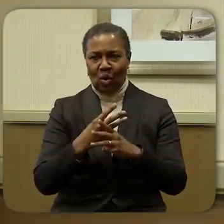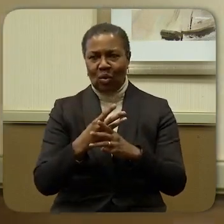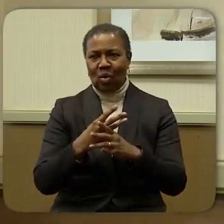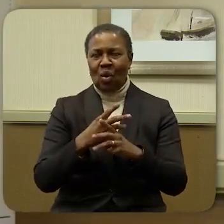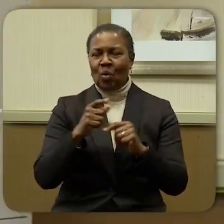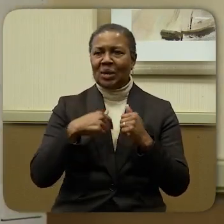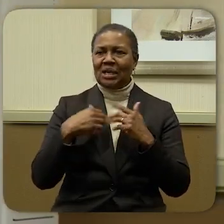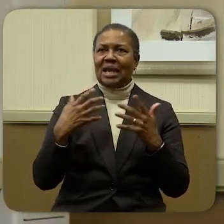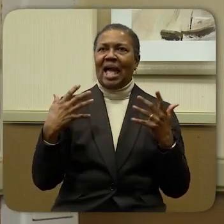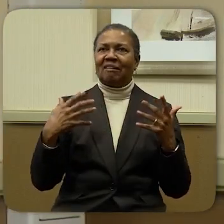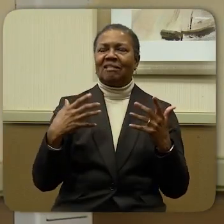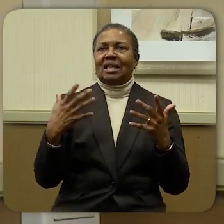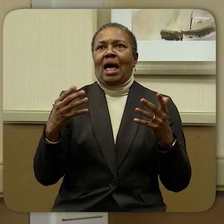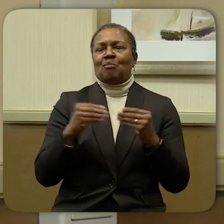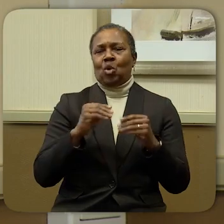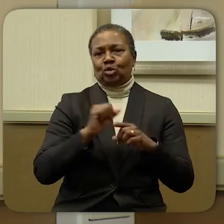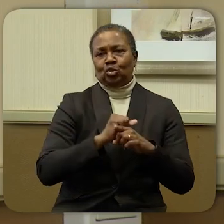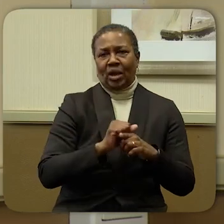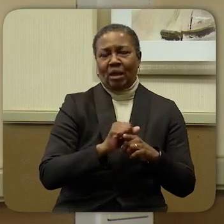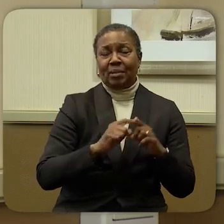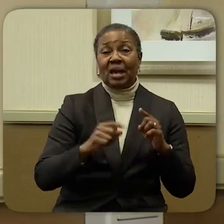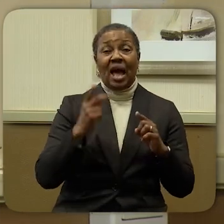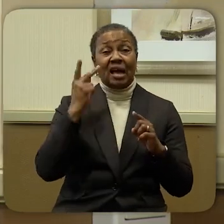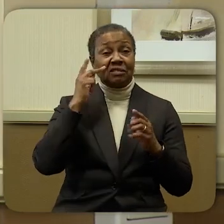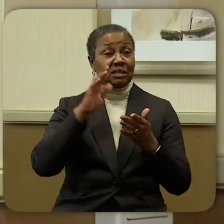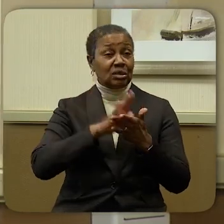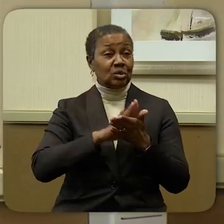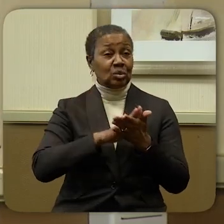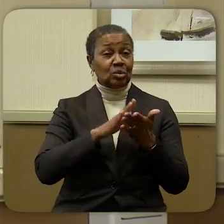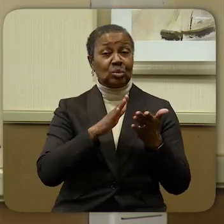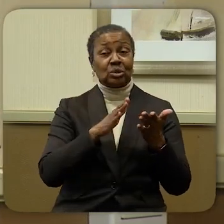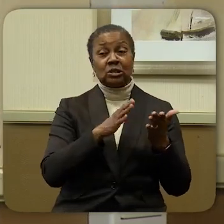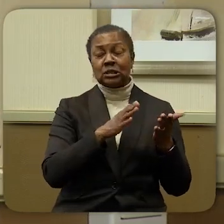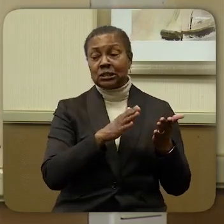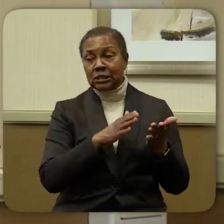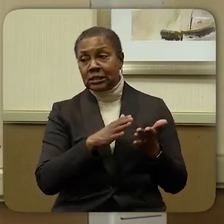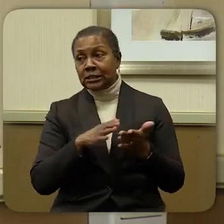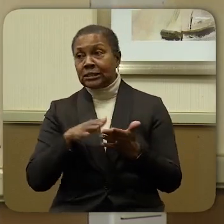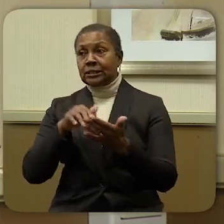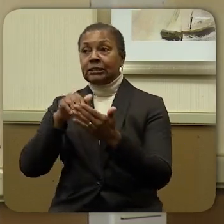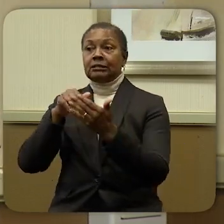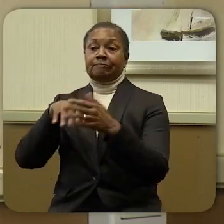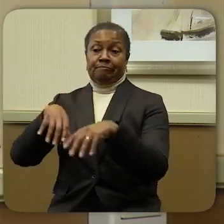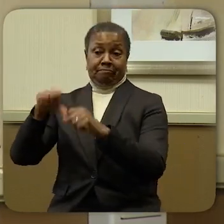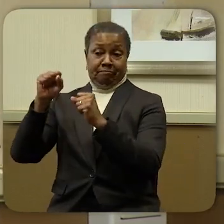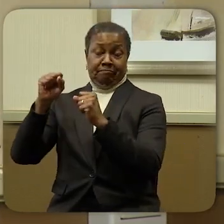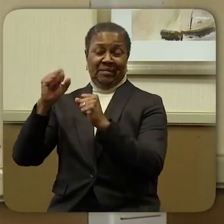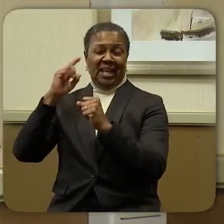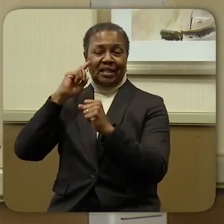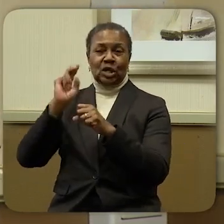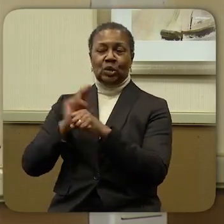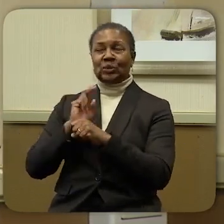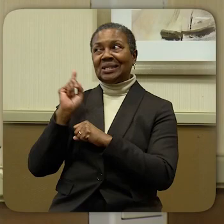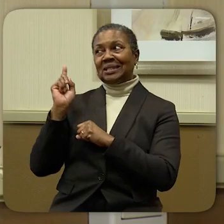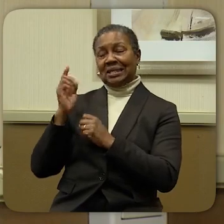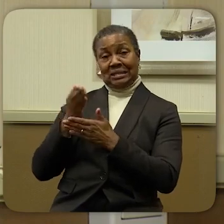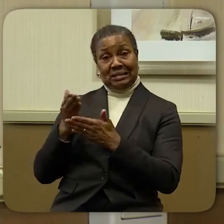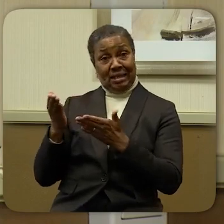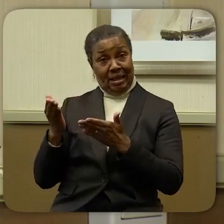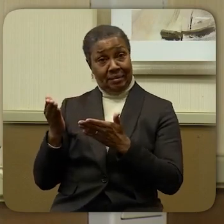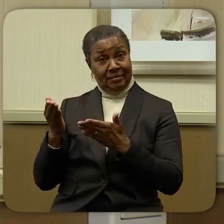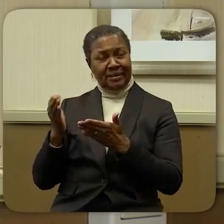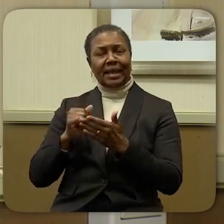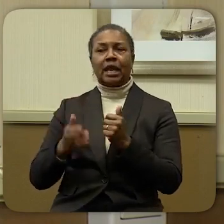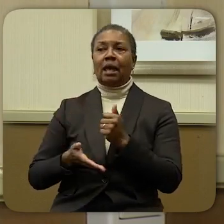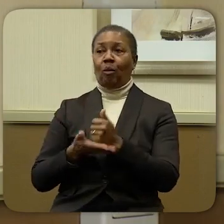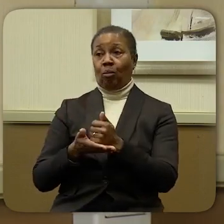700 things we have to train on. But as I've seen schools that have really taken this approach on, I think going through some of these steps can be really